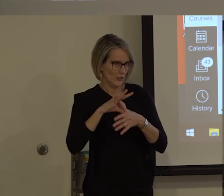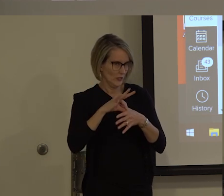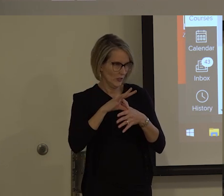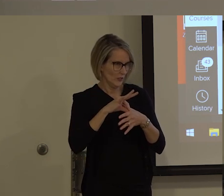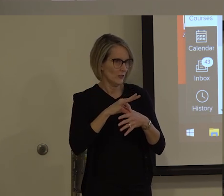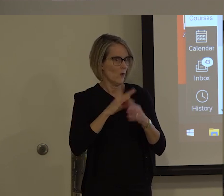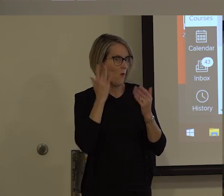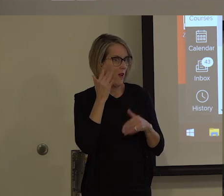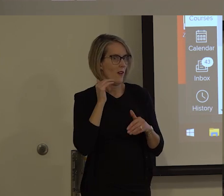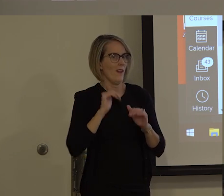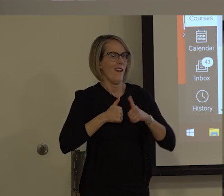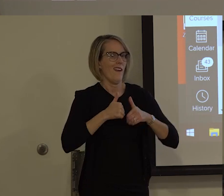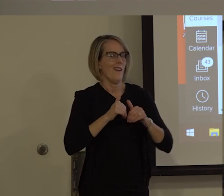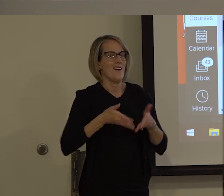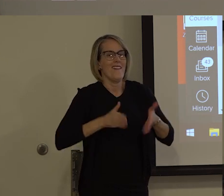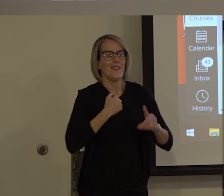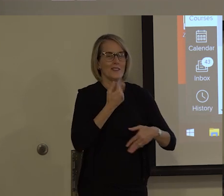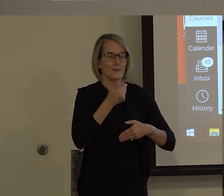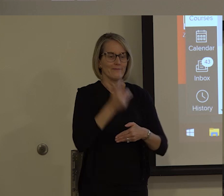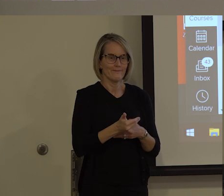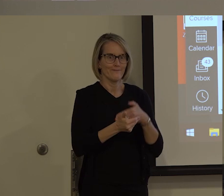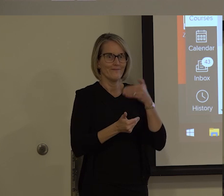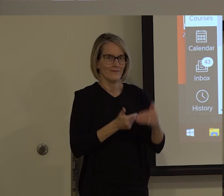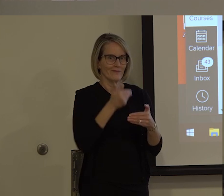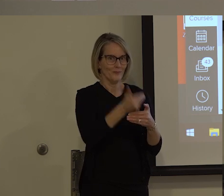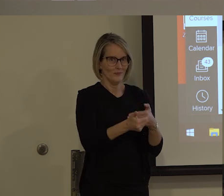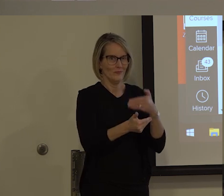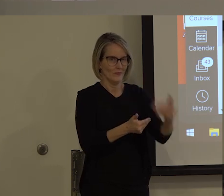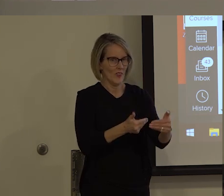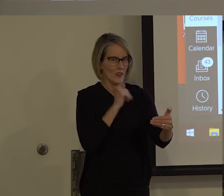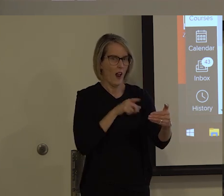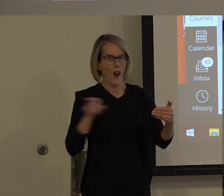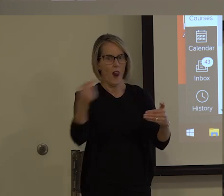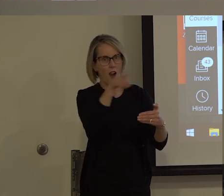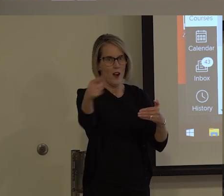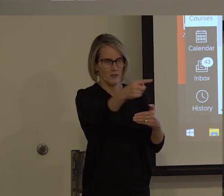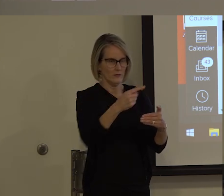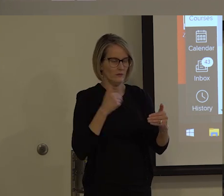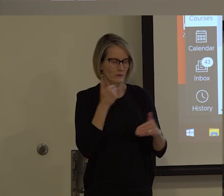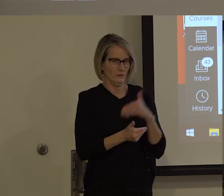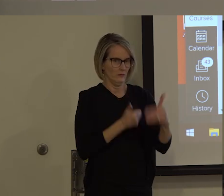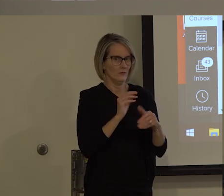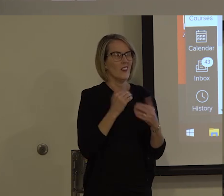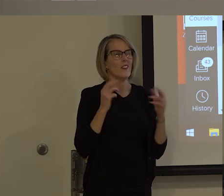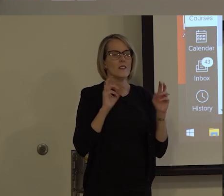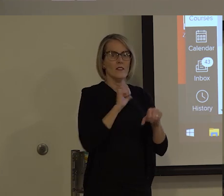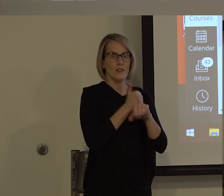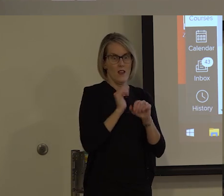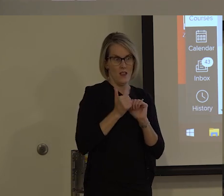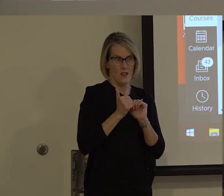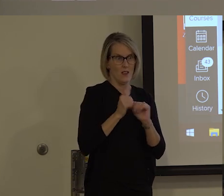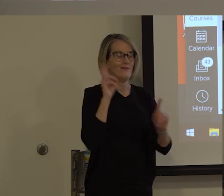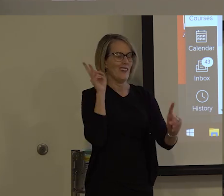to move sort of sequentially through questions. And each one of these are set up as assignments, excuse me,